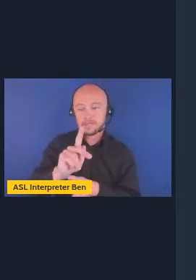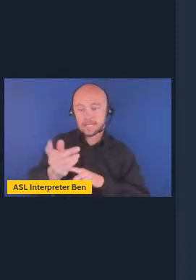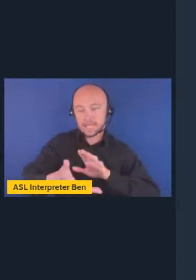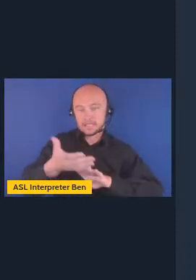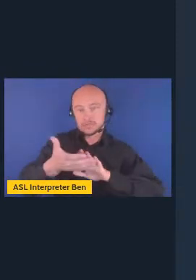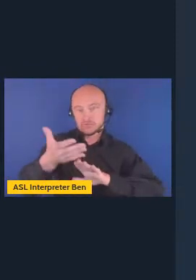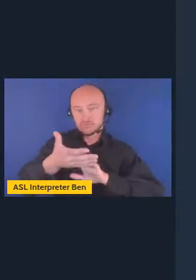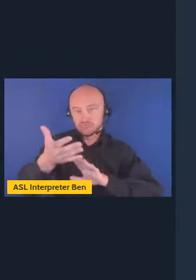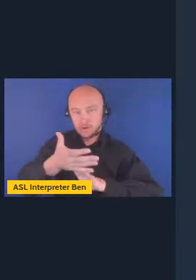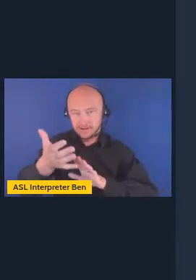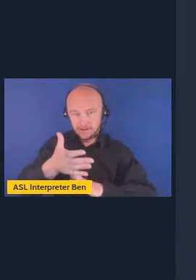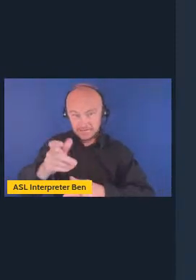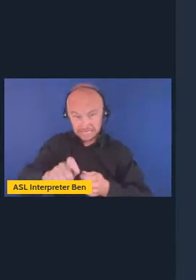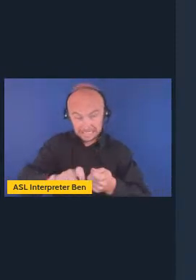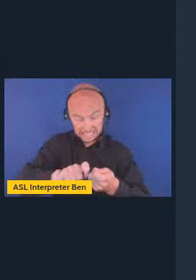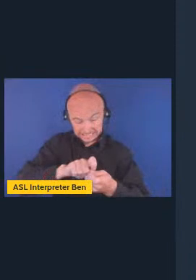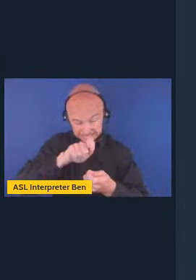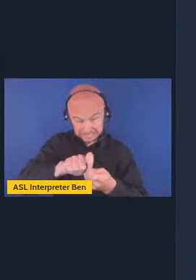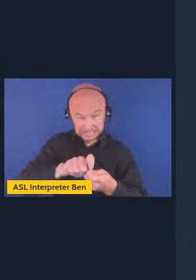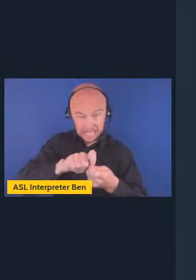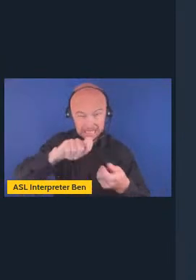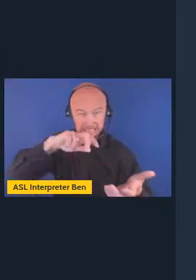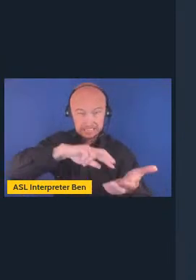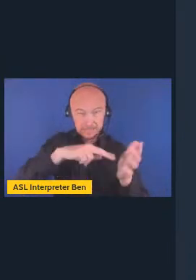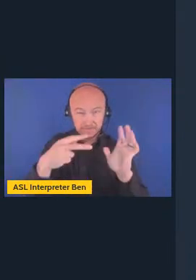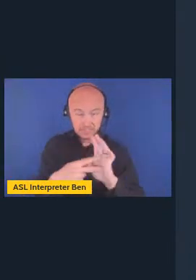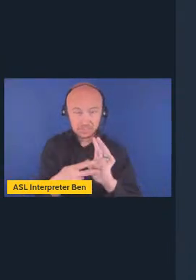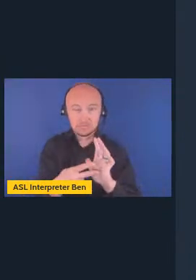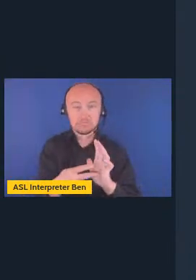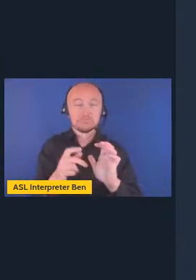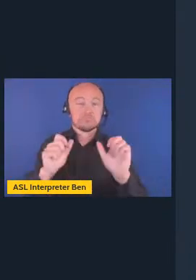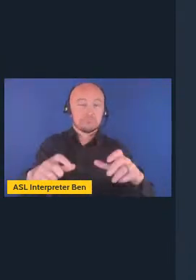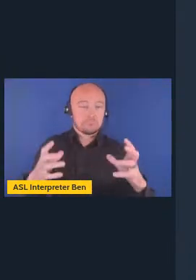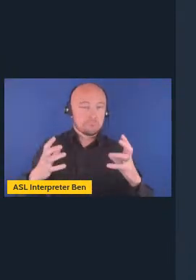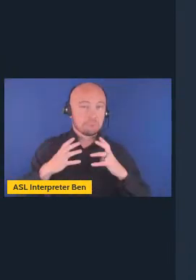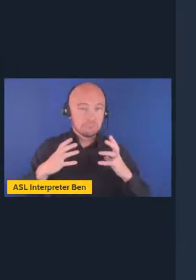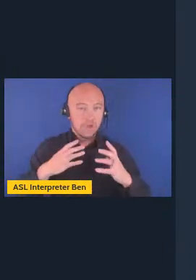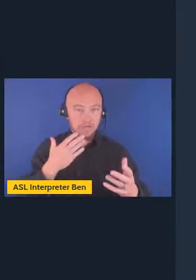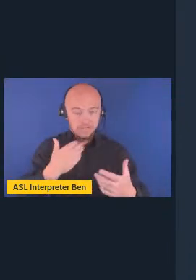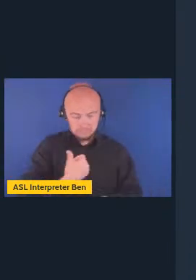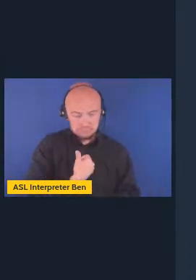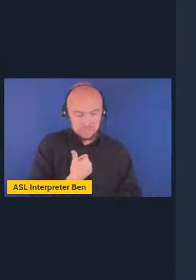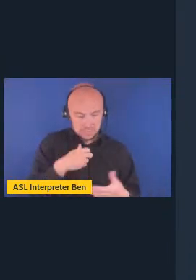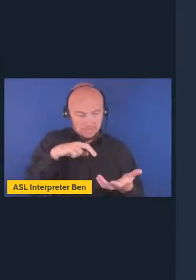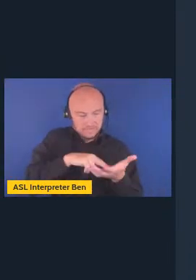tasks exactly as they were defined. That works alright if you have defined them yourself.